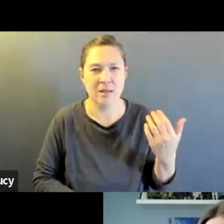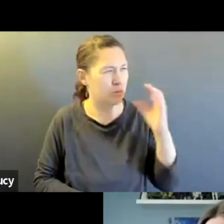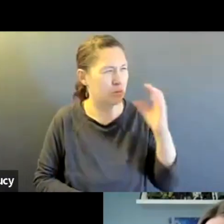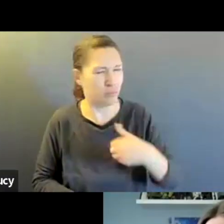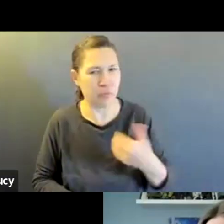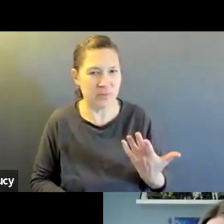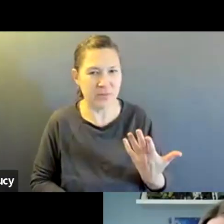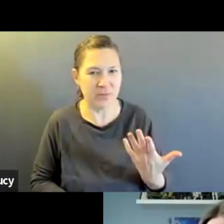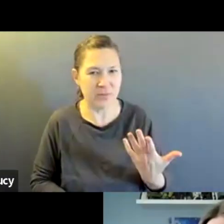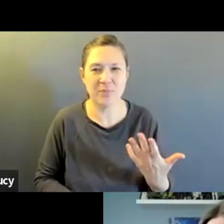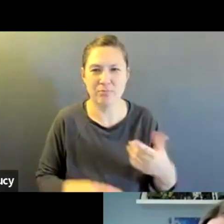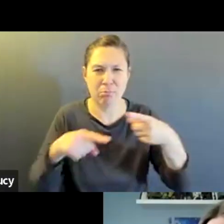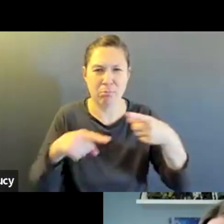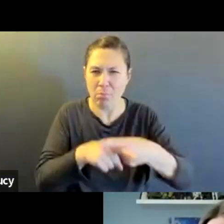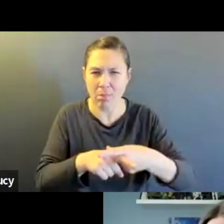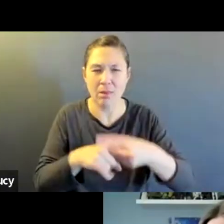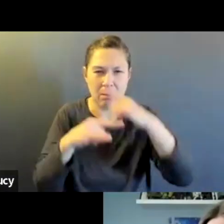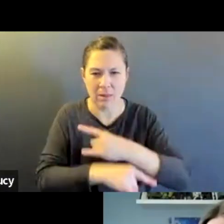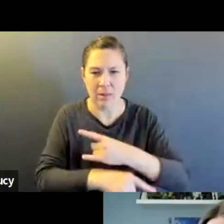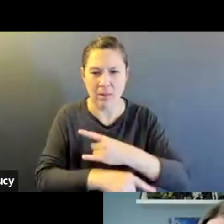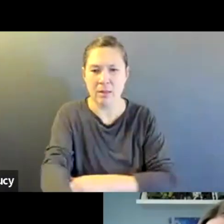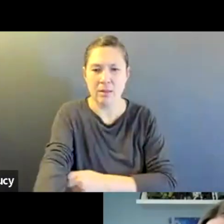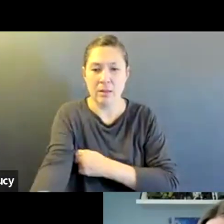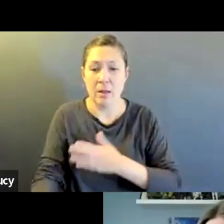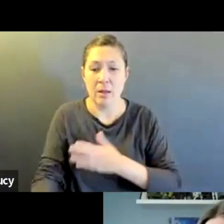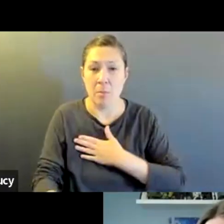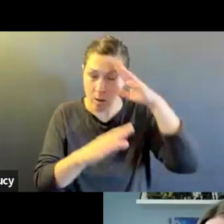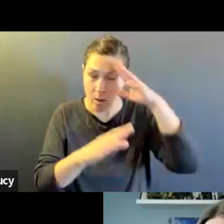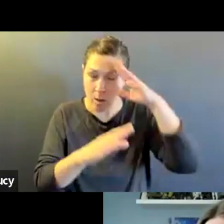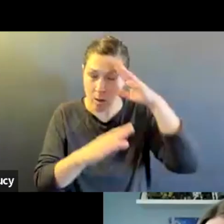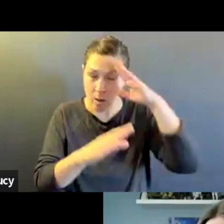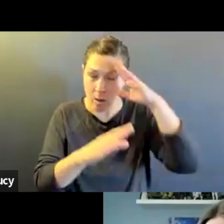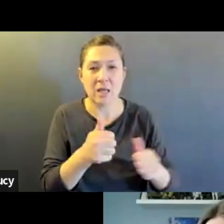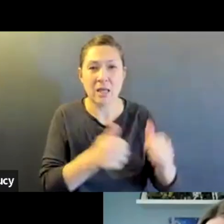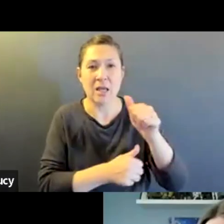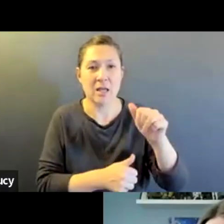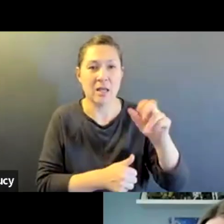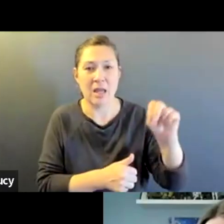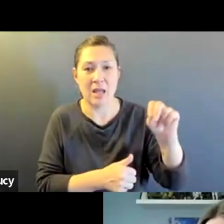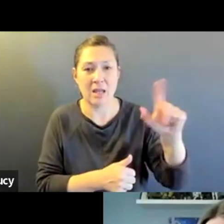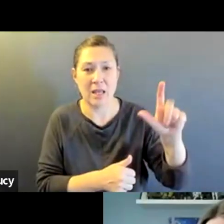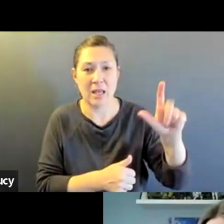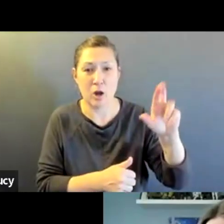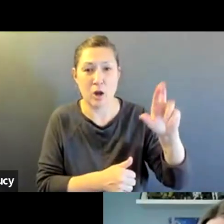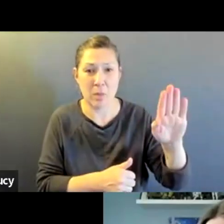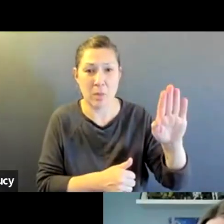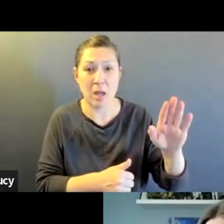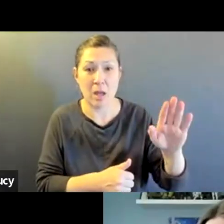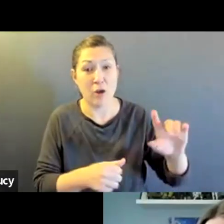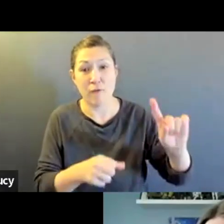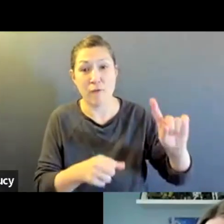my hope is, just as the head of the NLRB, who was summarily fired on day one, walked back into